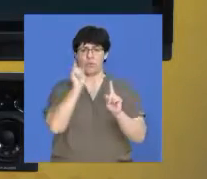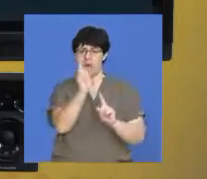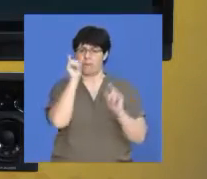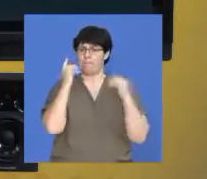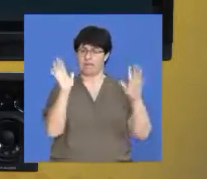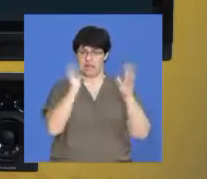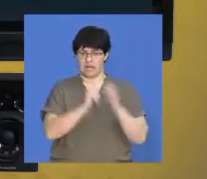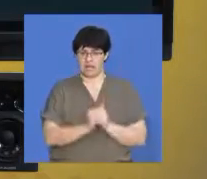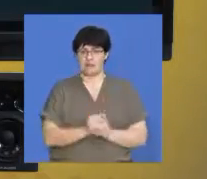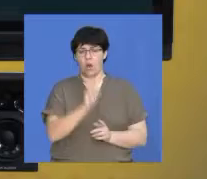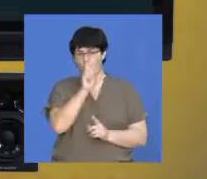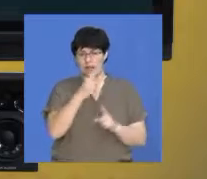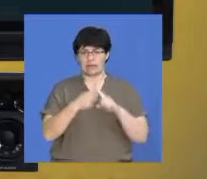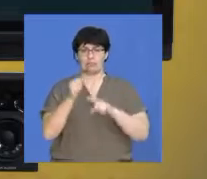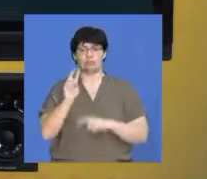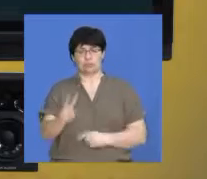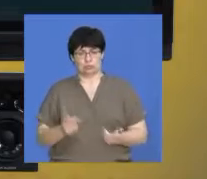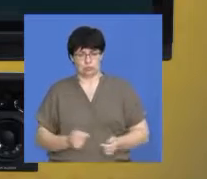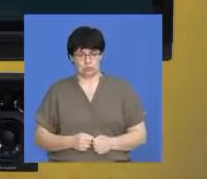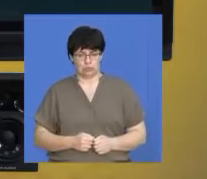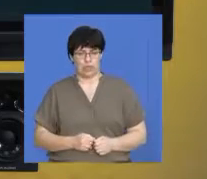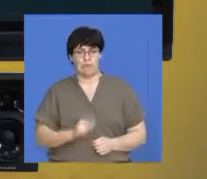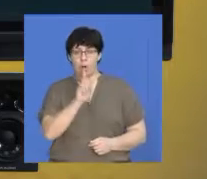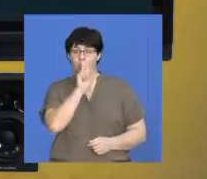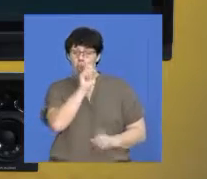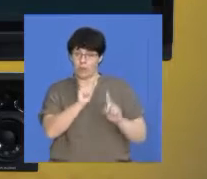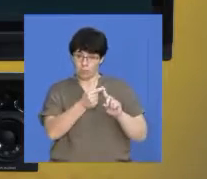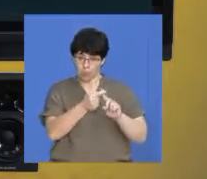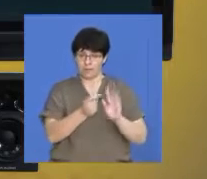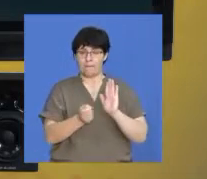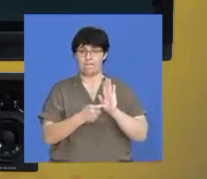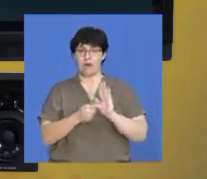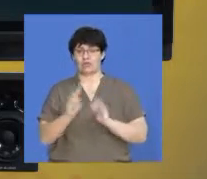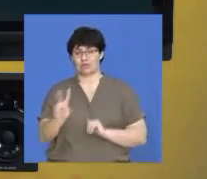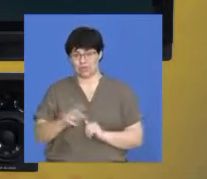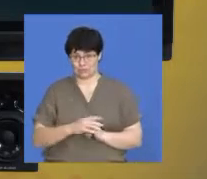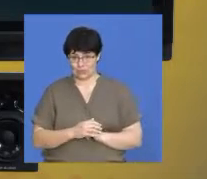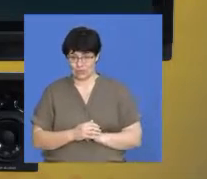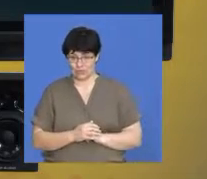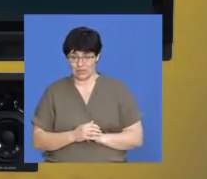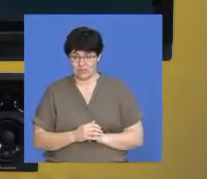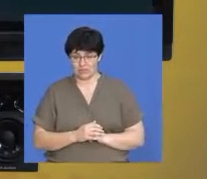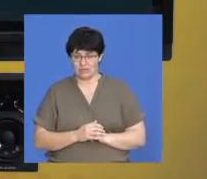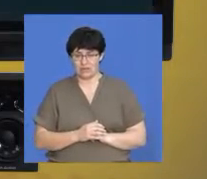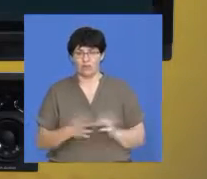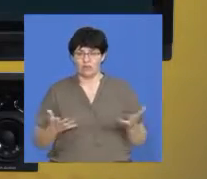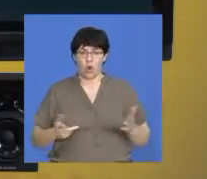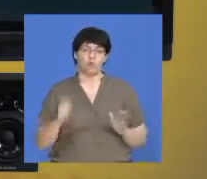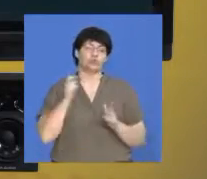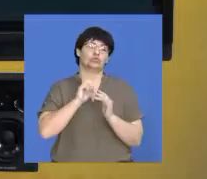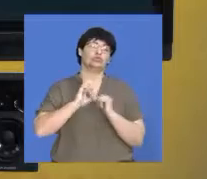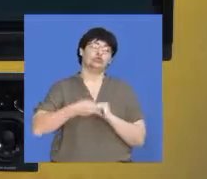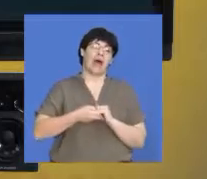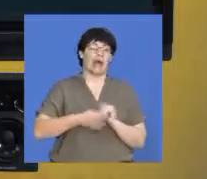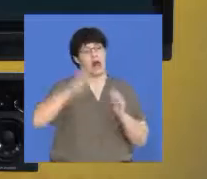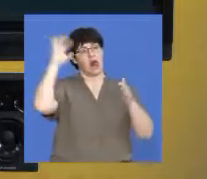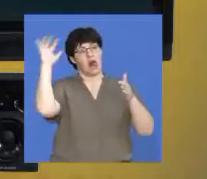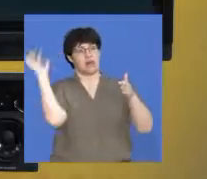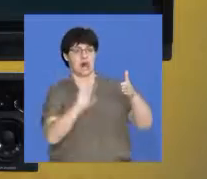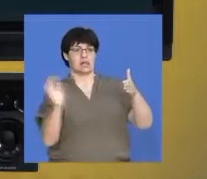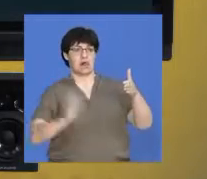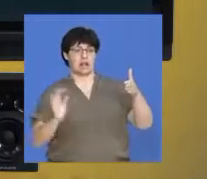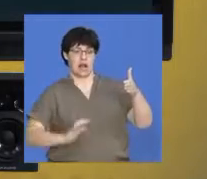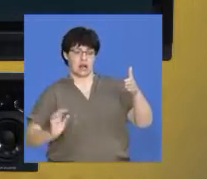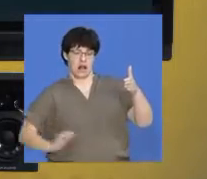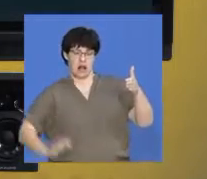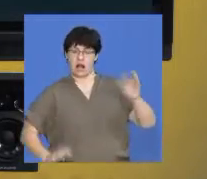tell you 1 times 2 is 2. So you're just giving 1 point. So don't try and give as much